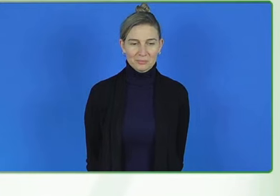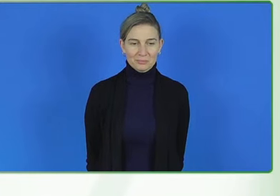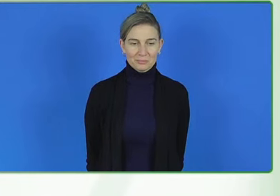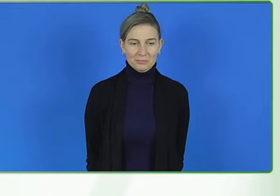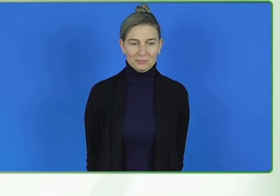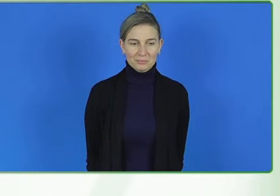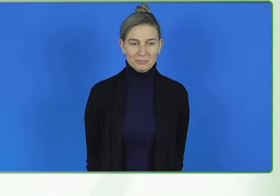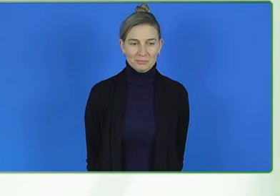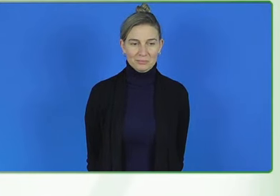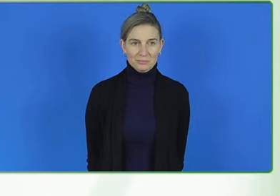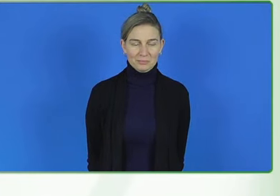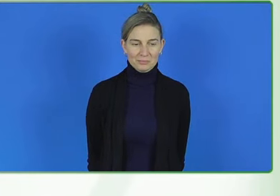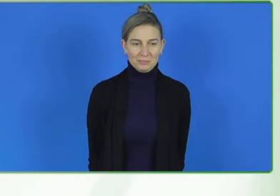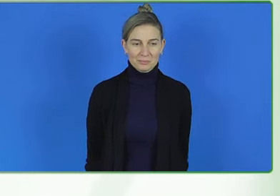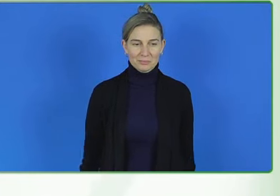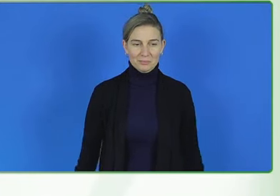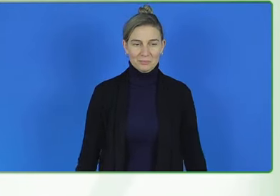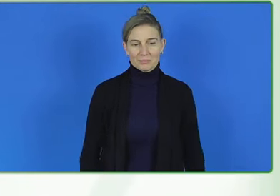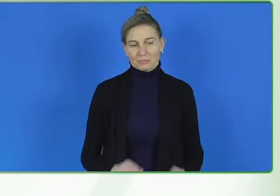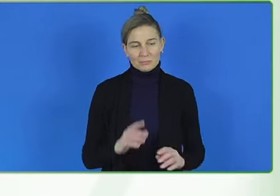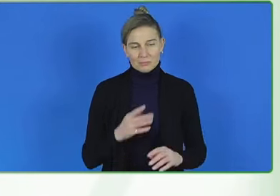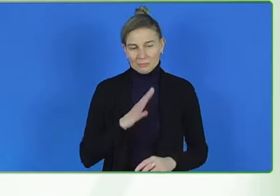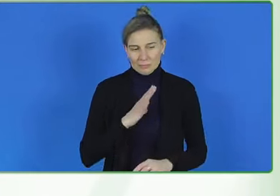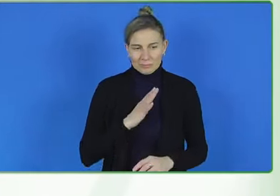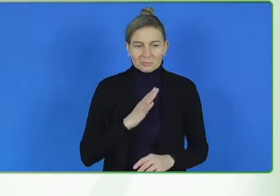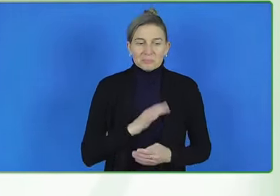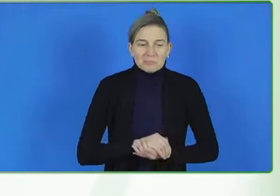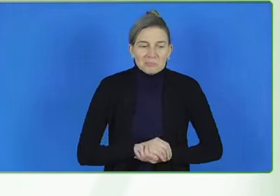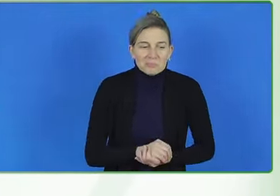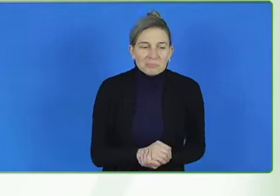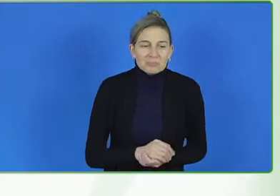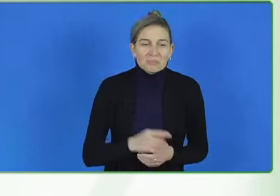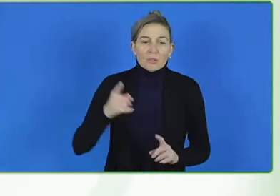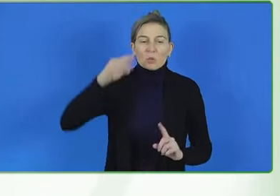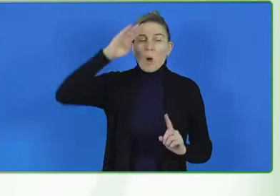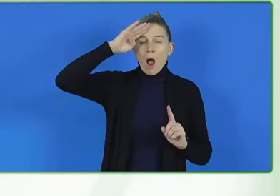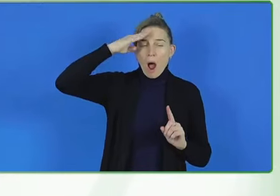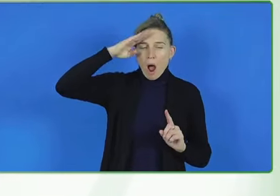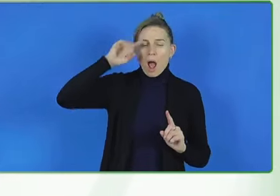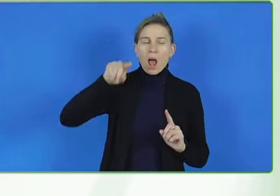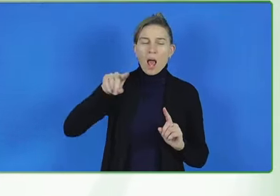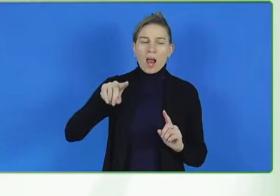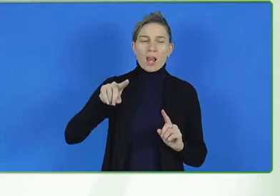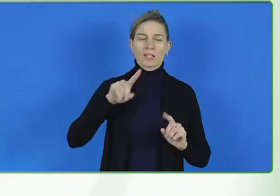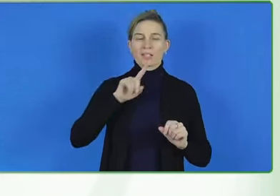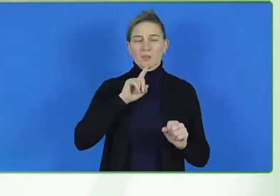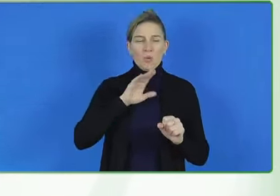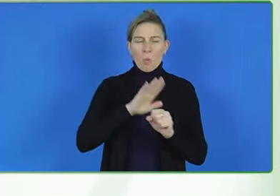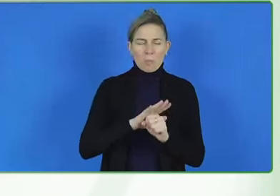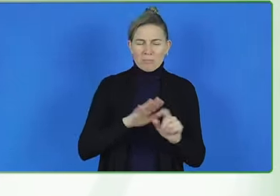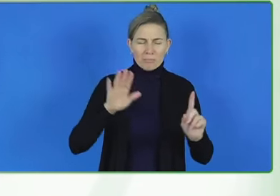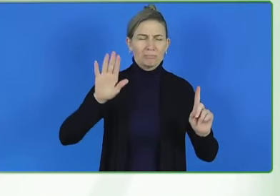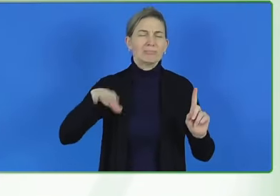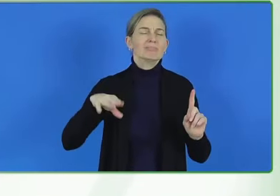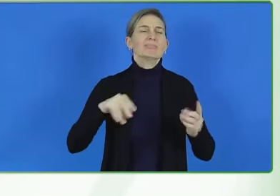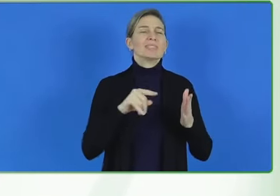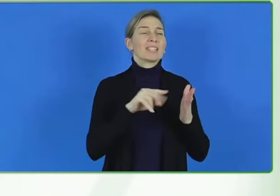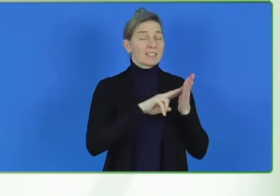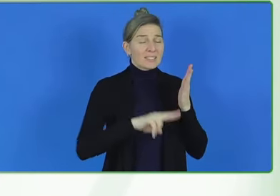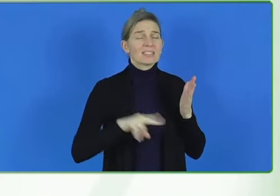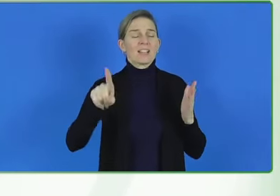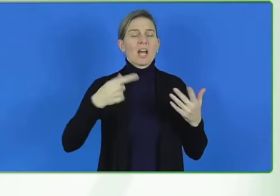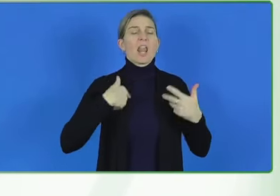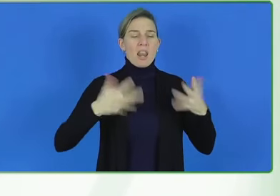Ireland's commitment under the UNCRPD. A national monitoring body, the Irish Human Rights Equality